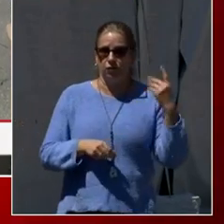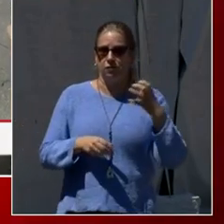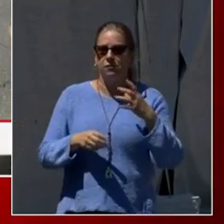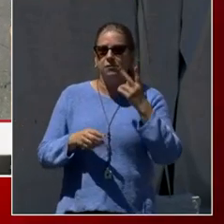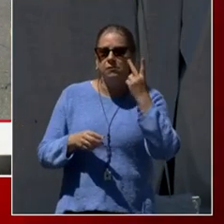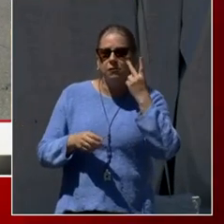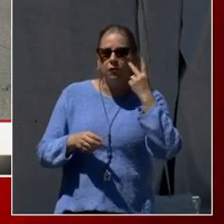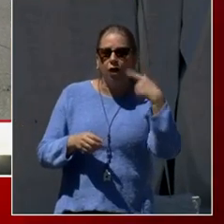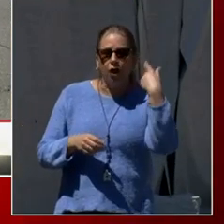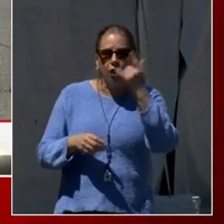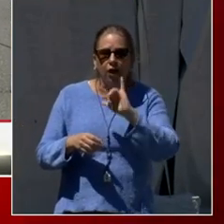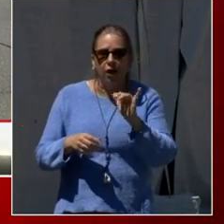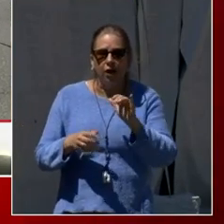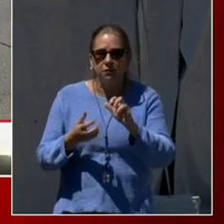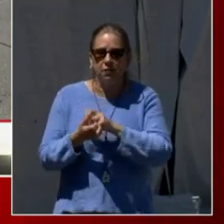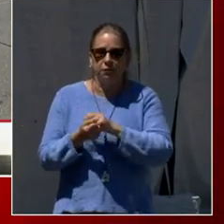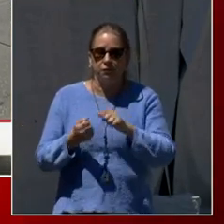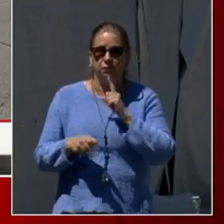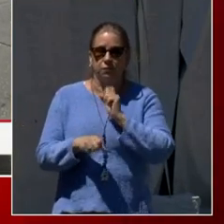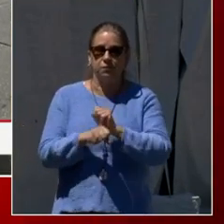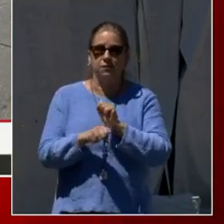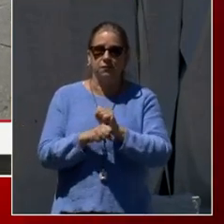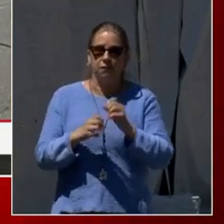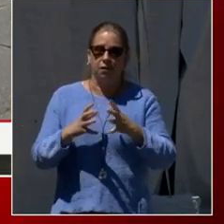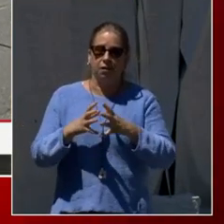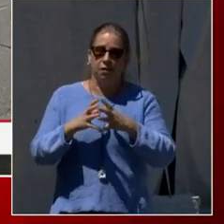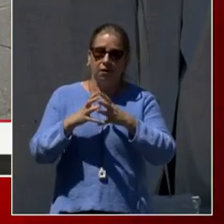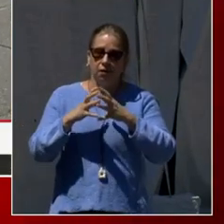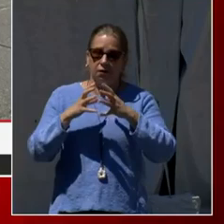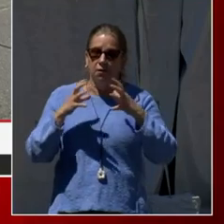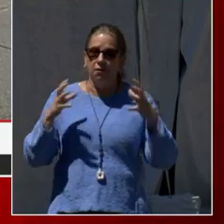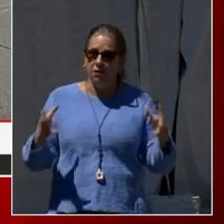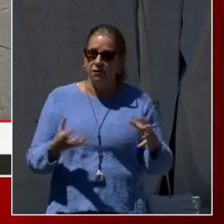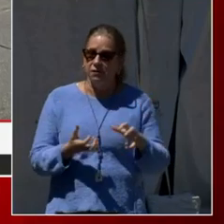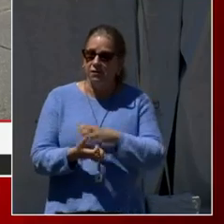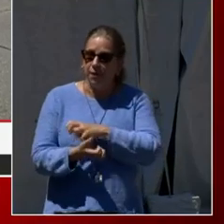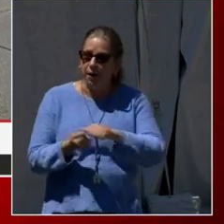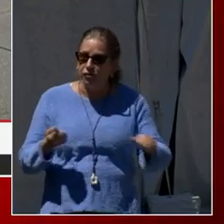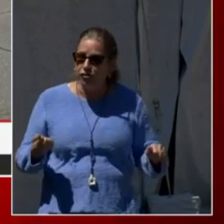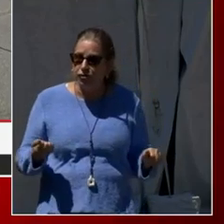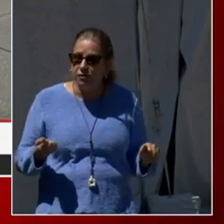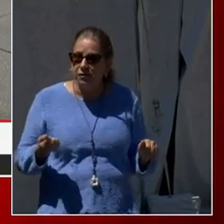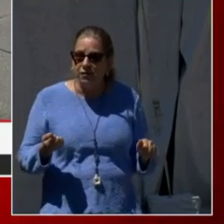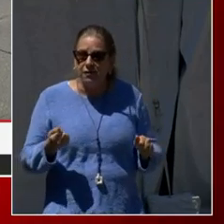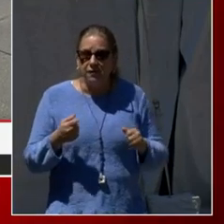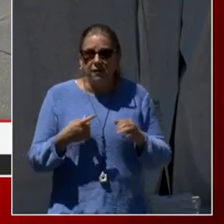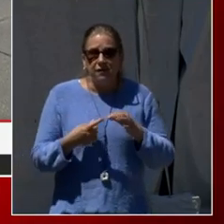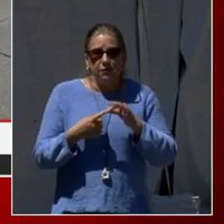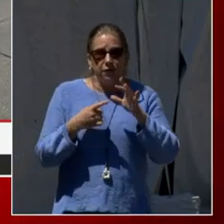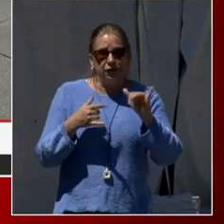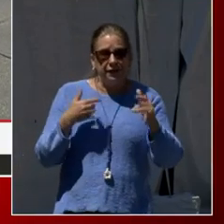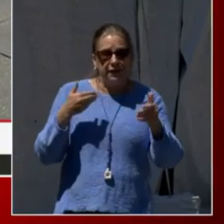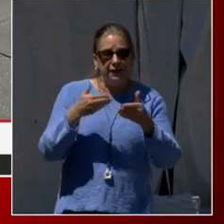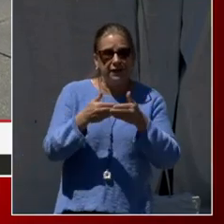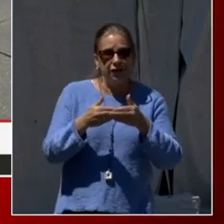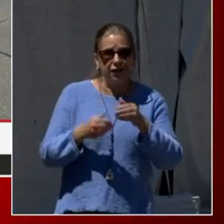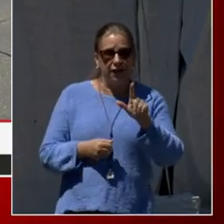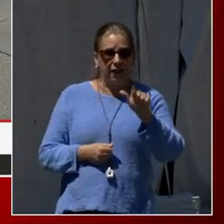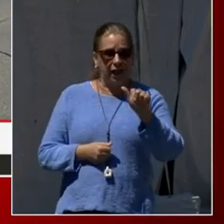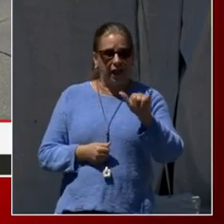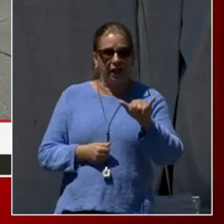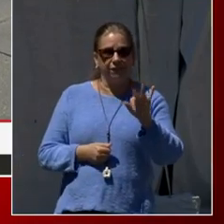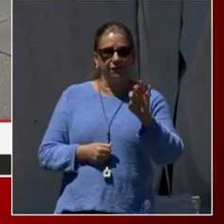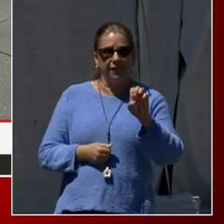areas, especially in the blocks immediately around Lafayette Square. And I want to be